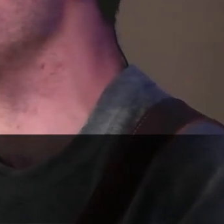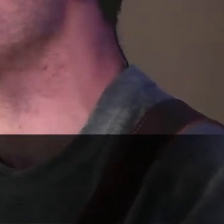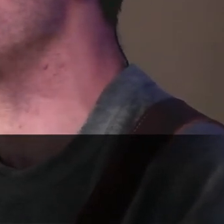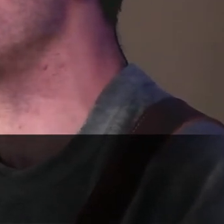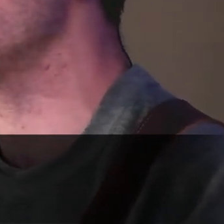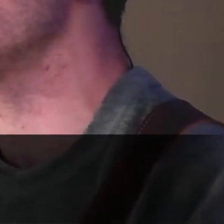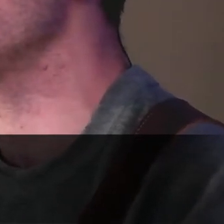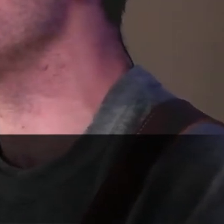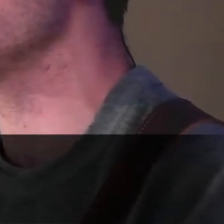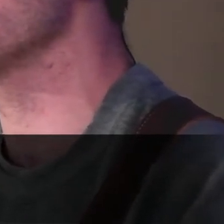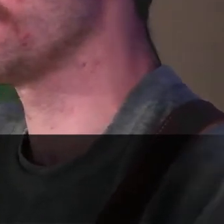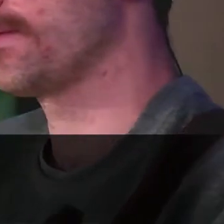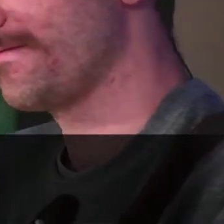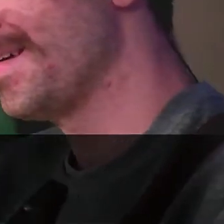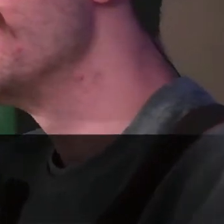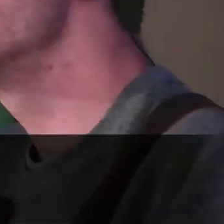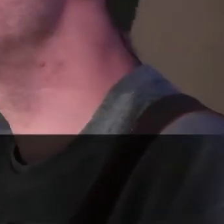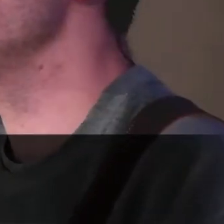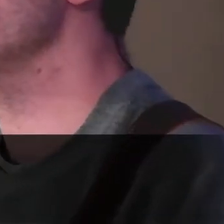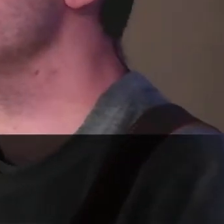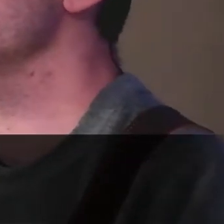blessed one,